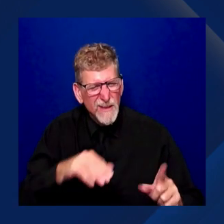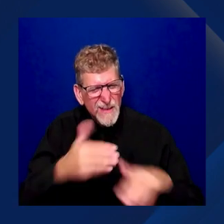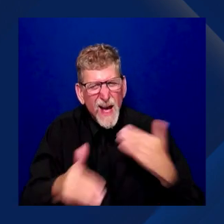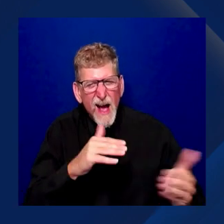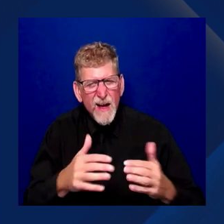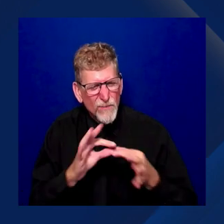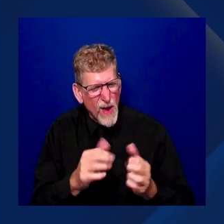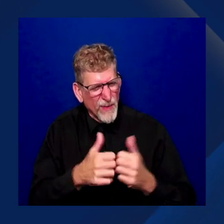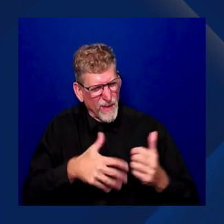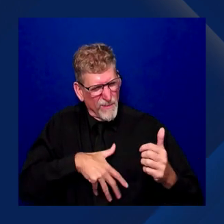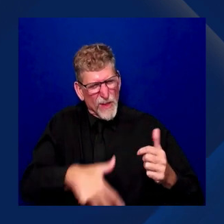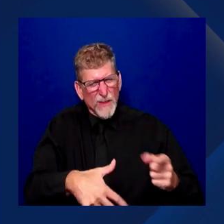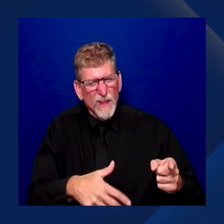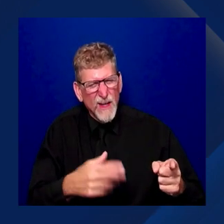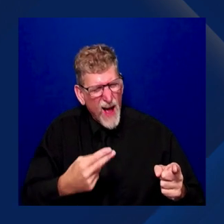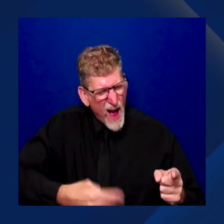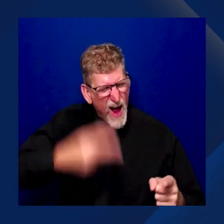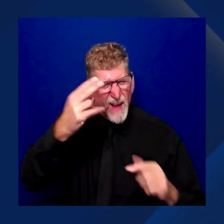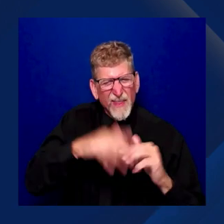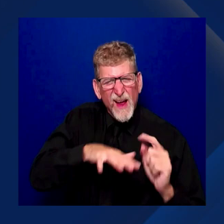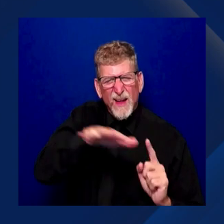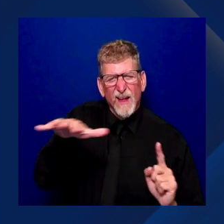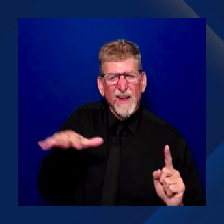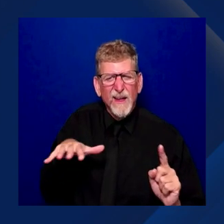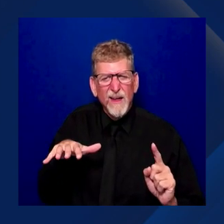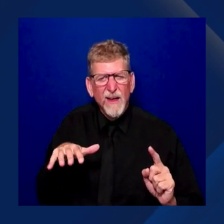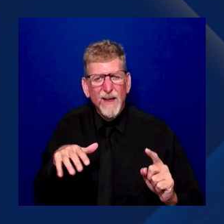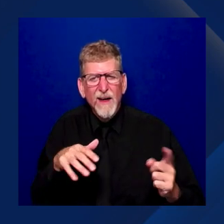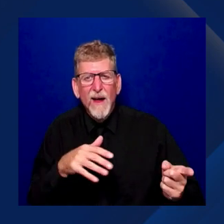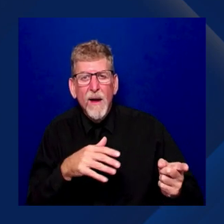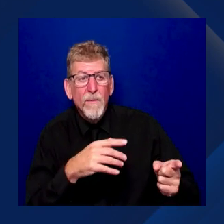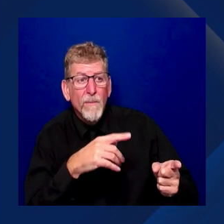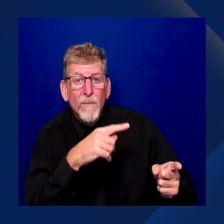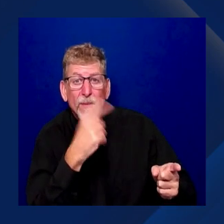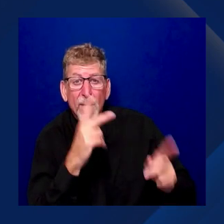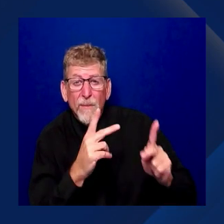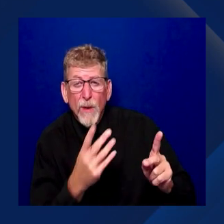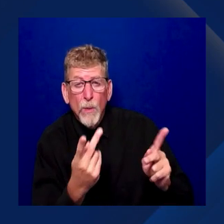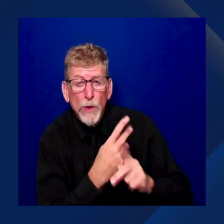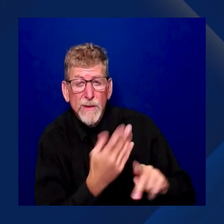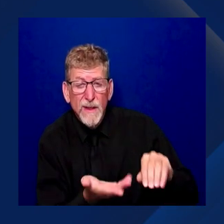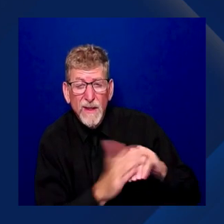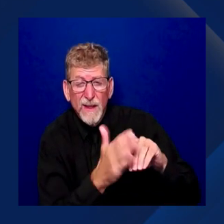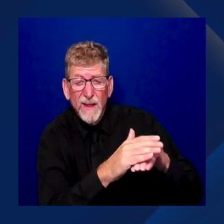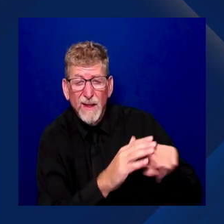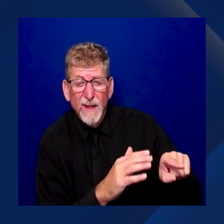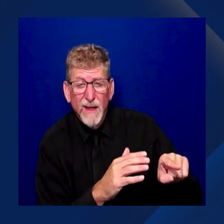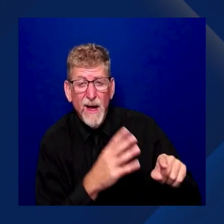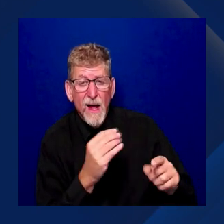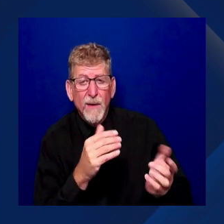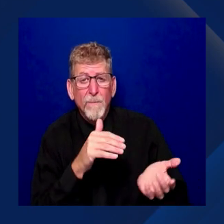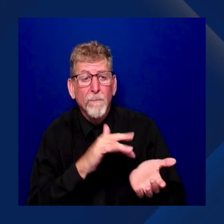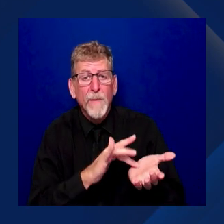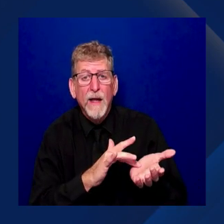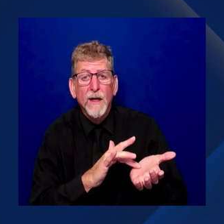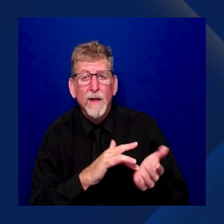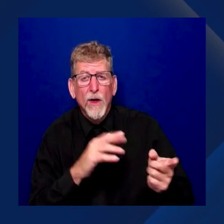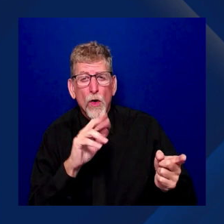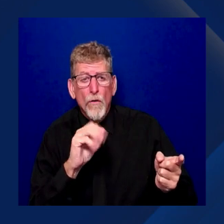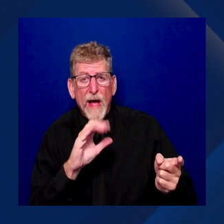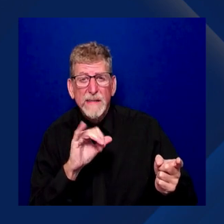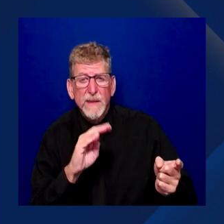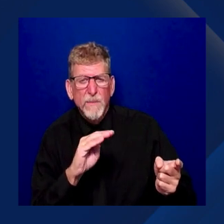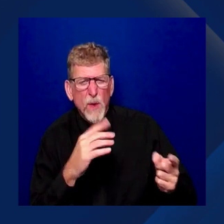rising maternal mortality rate and medical racism in our country is a true crisis. On average, 75 women